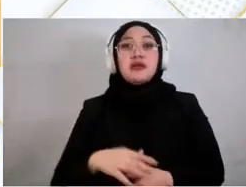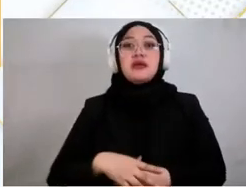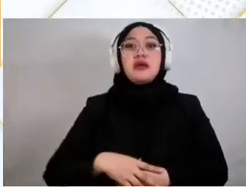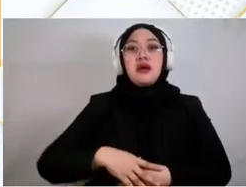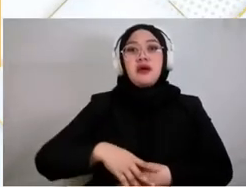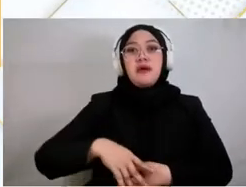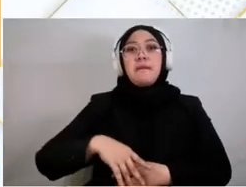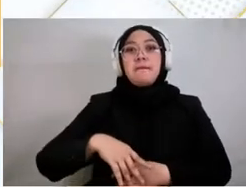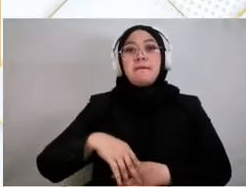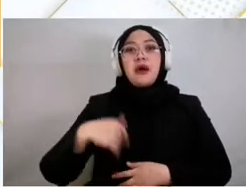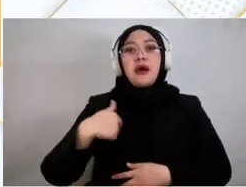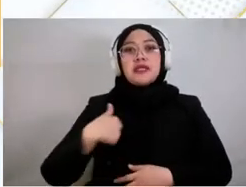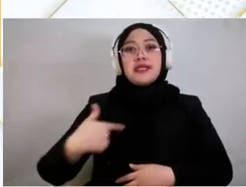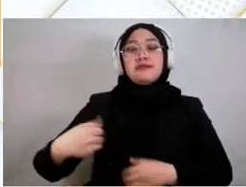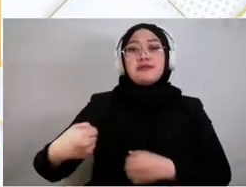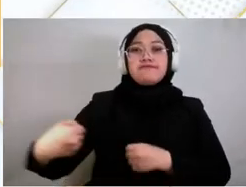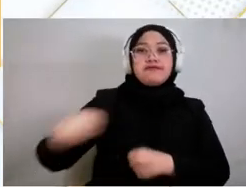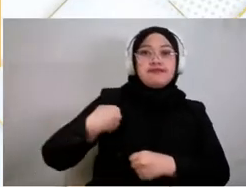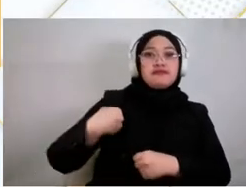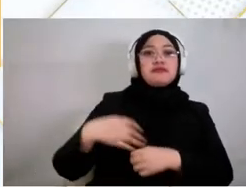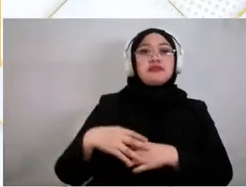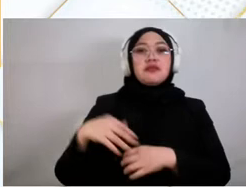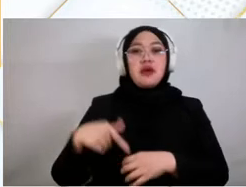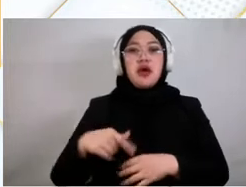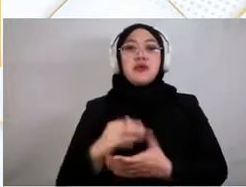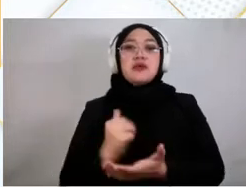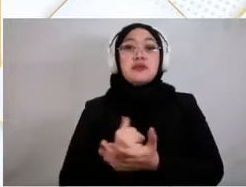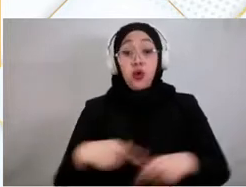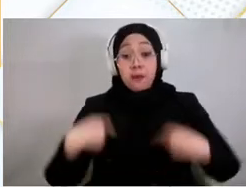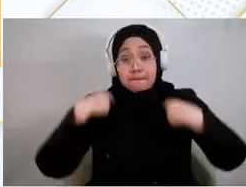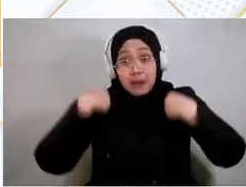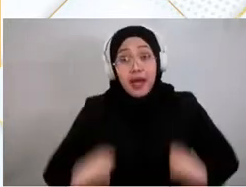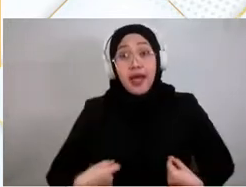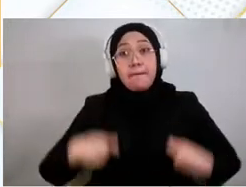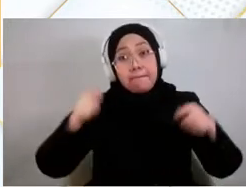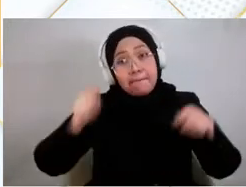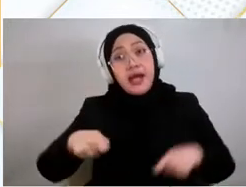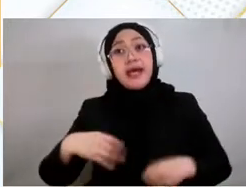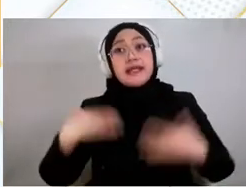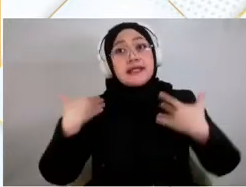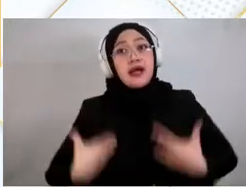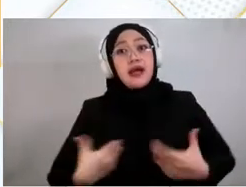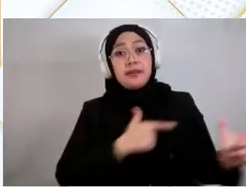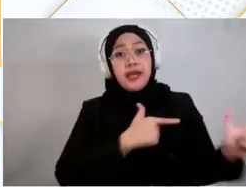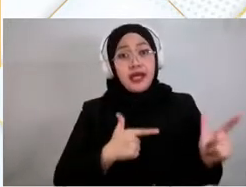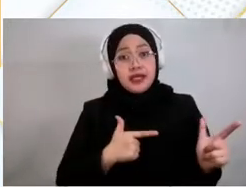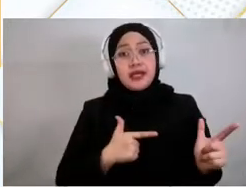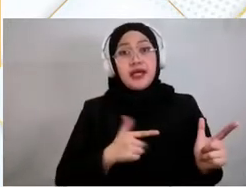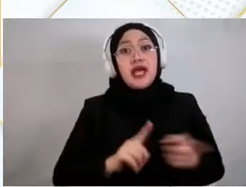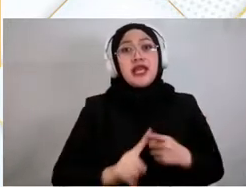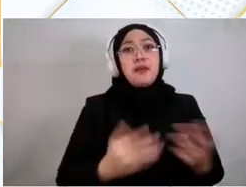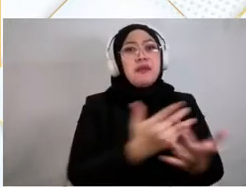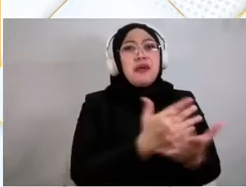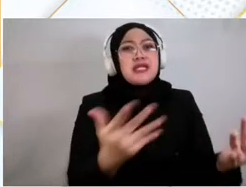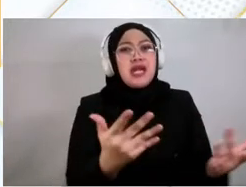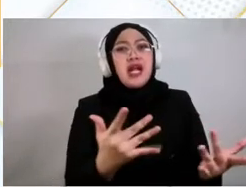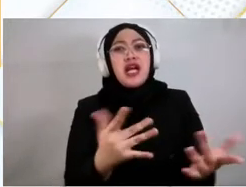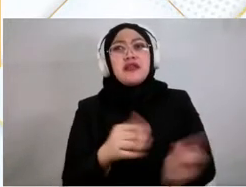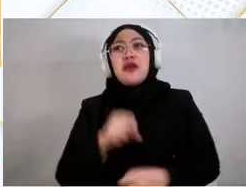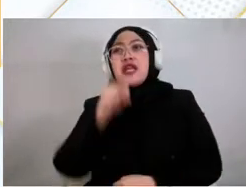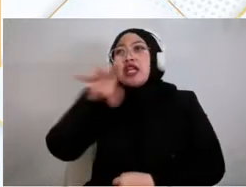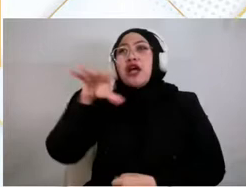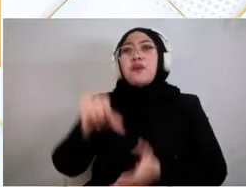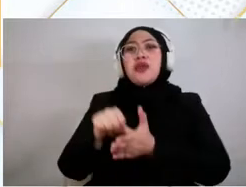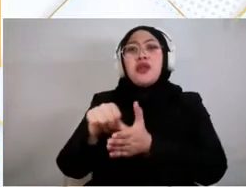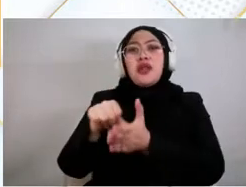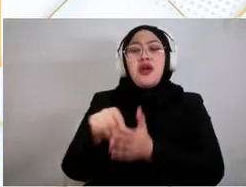my ribs. At that time, I wore my uniform, but the local people, they didn't scare of the